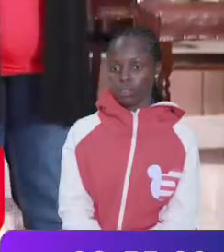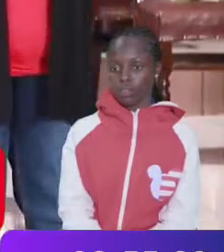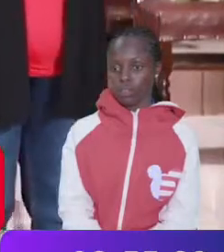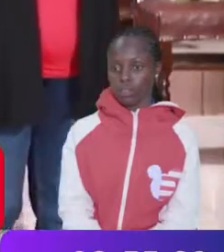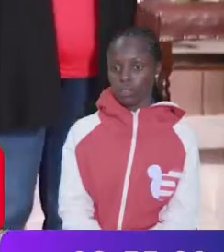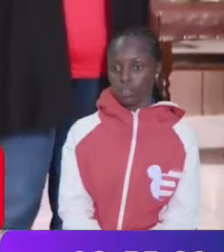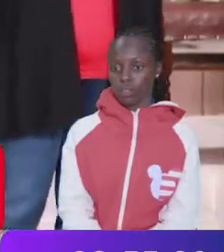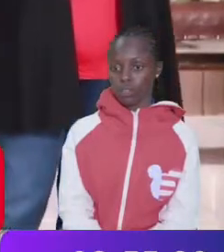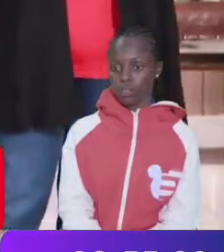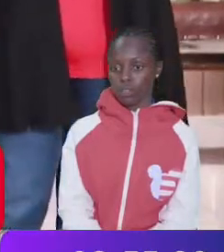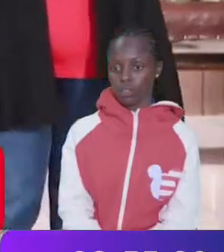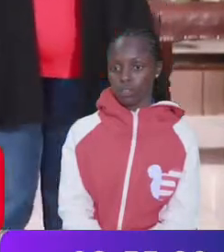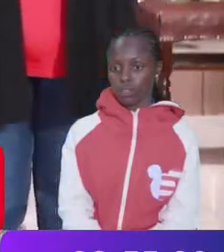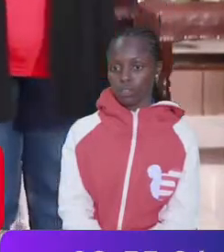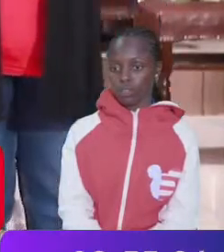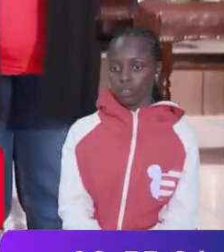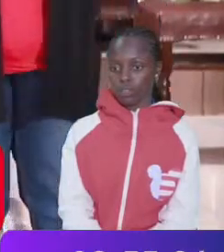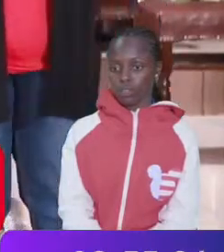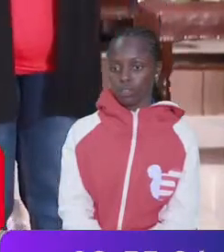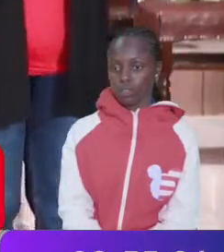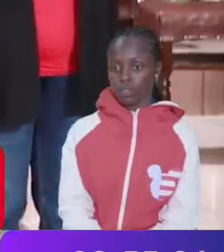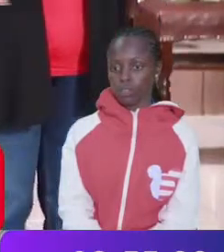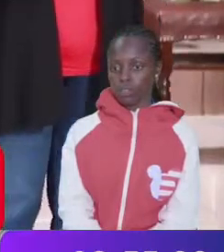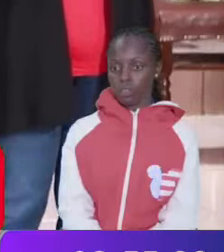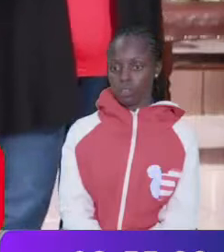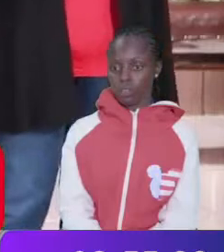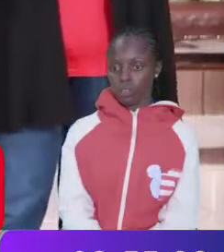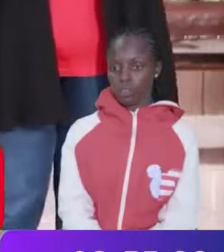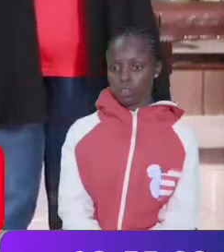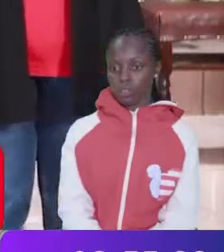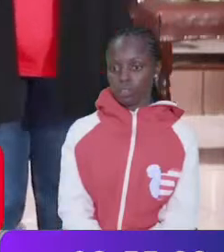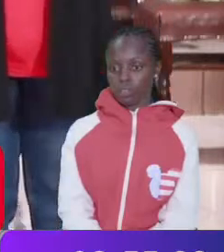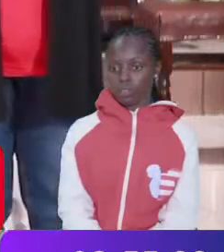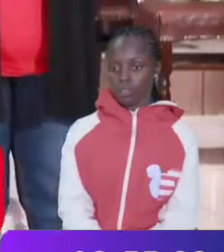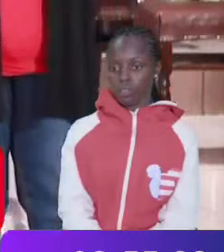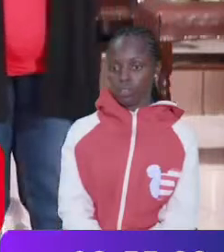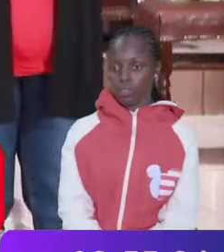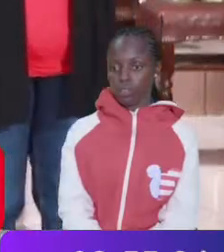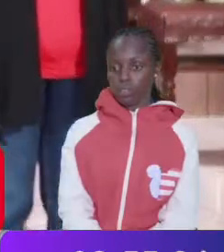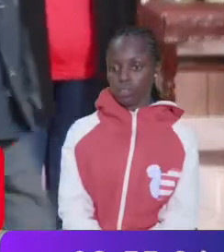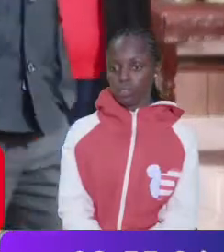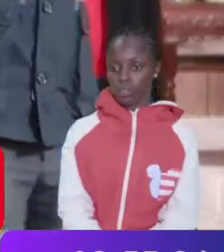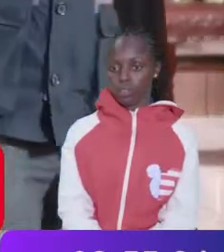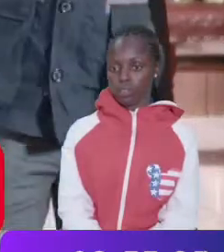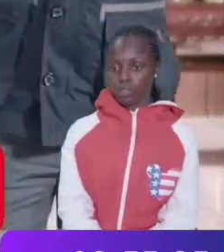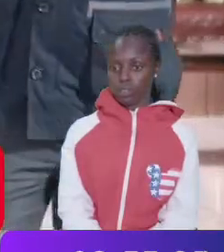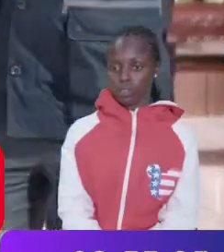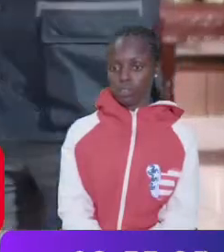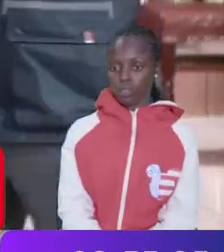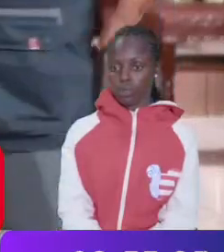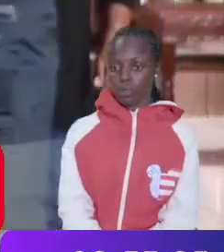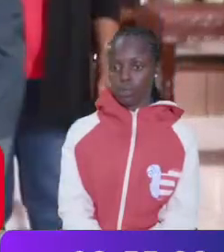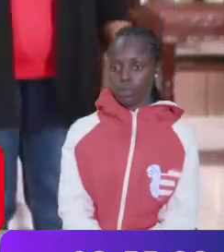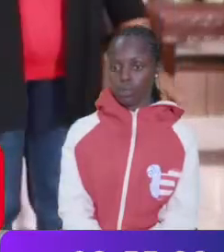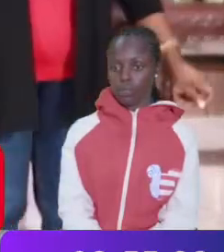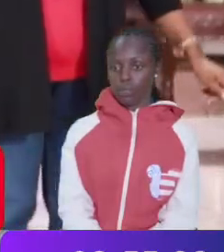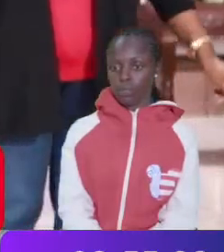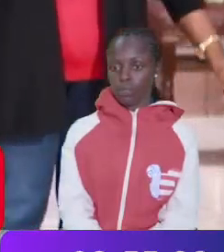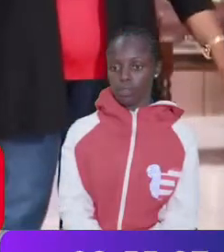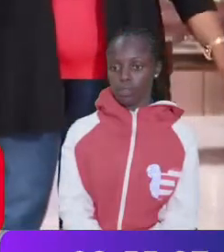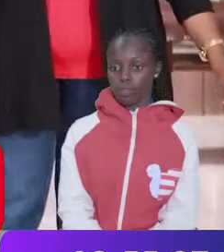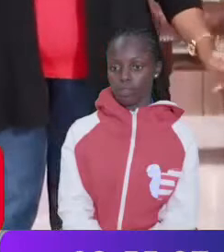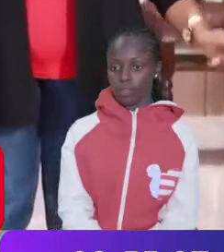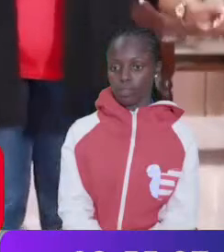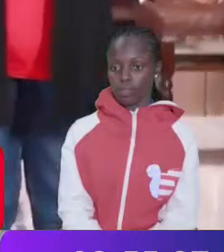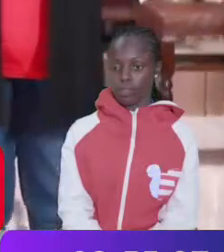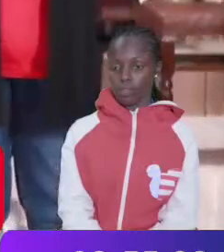cannot tell it all. You've been so good to us, we cannot tell it all, Jehovah, Lord. Your loving kindness, your mercies, and